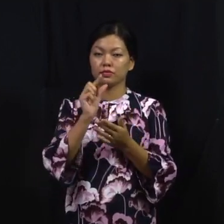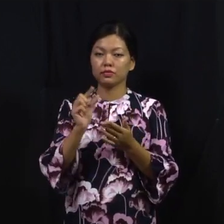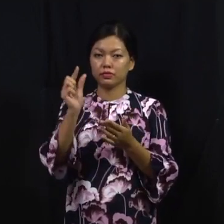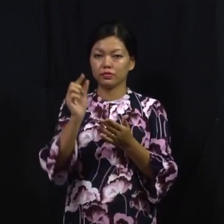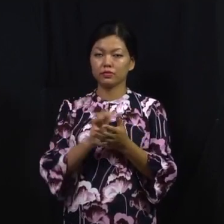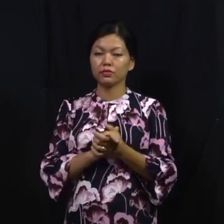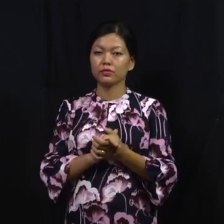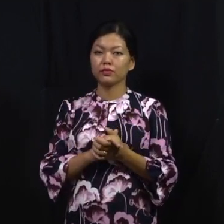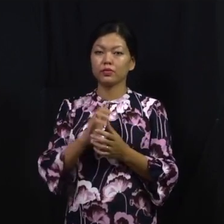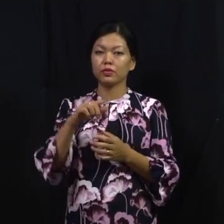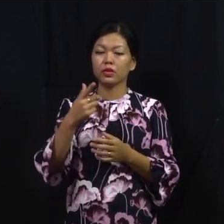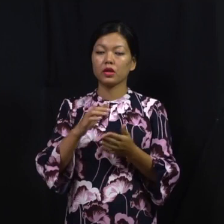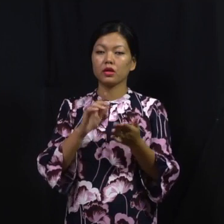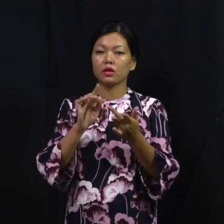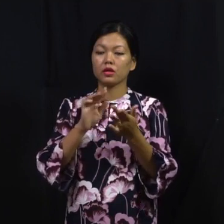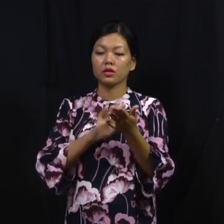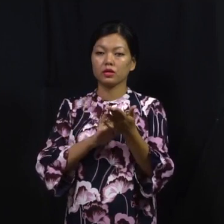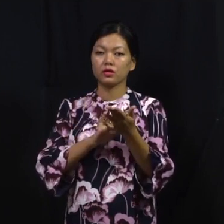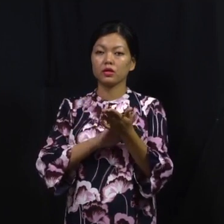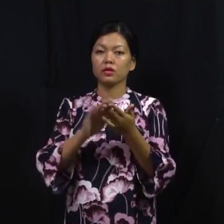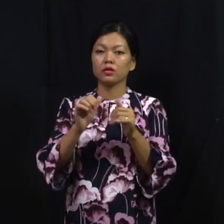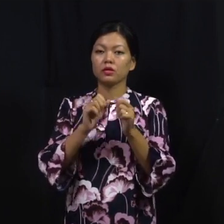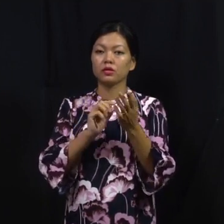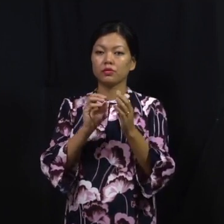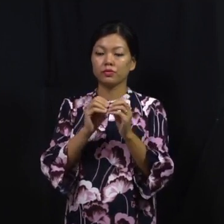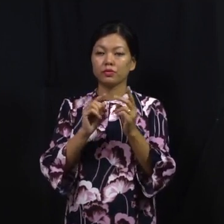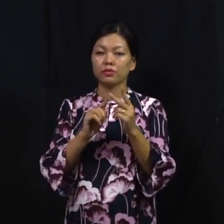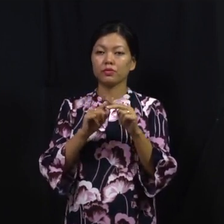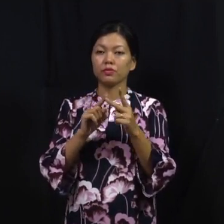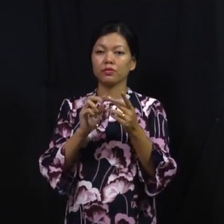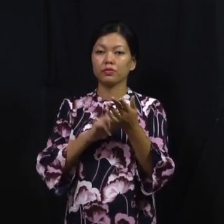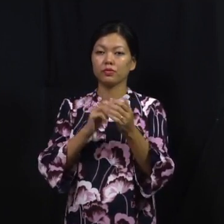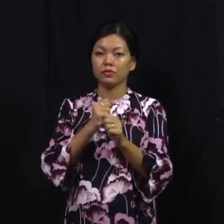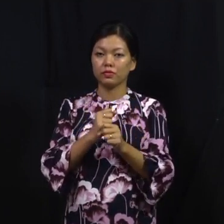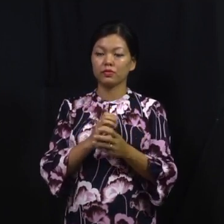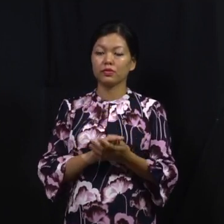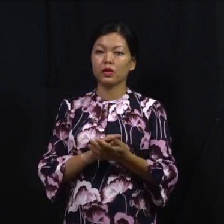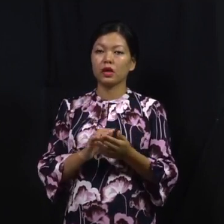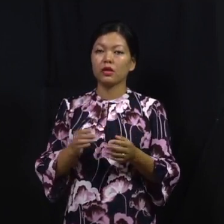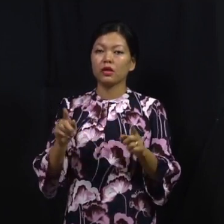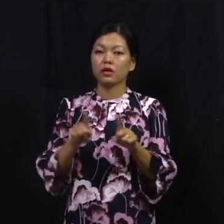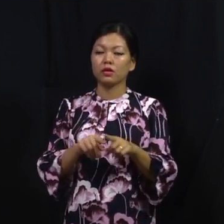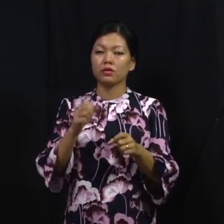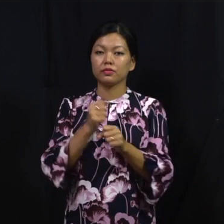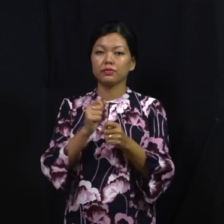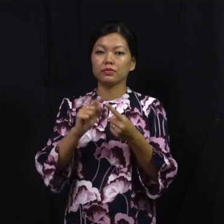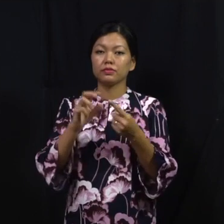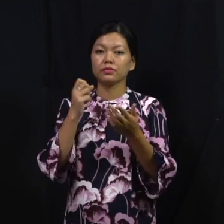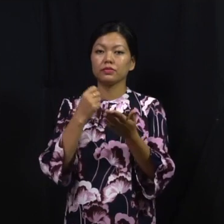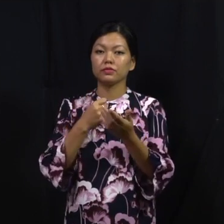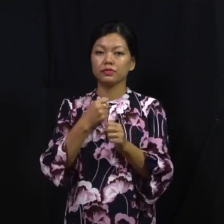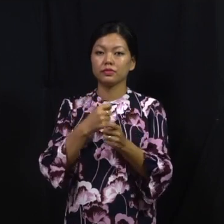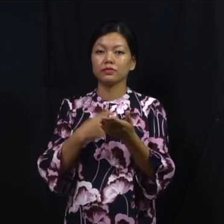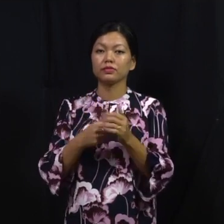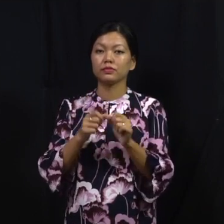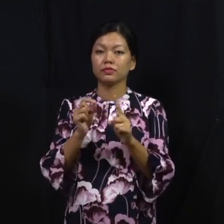is inhabiting a territory of geographic unity. What is ethnic unity? Ethnic or ethnicity, it